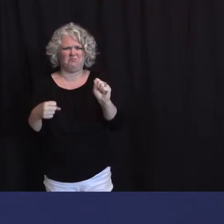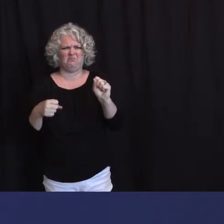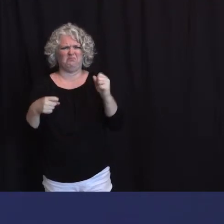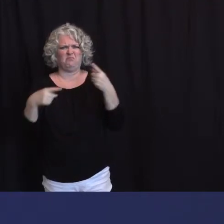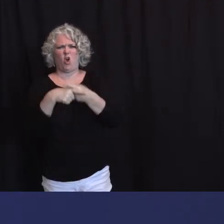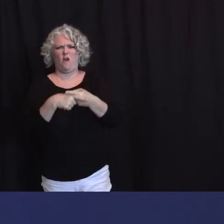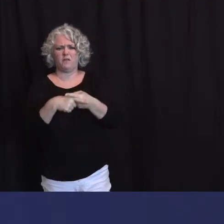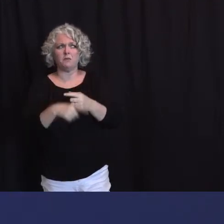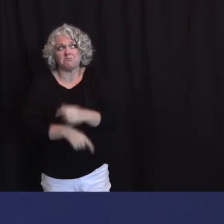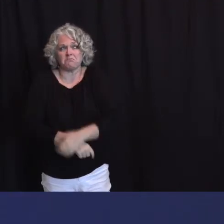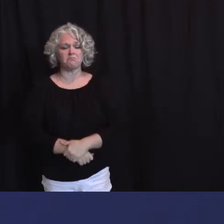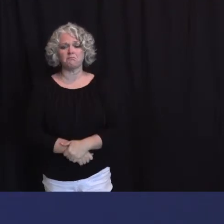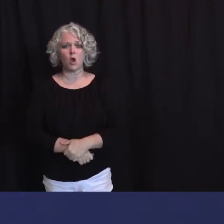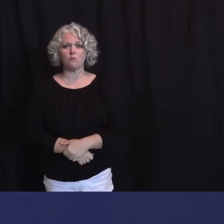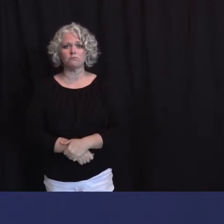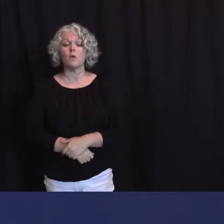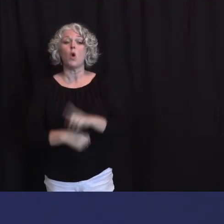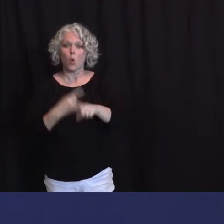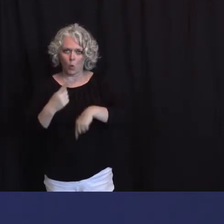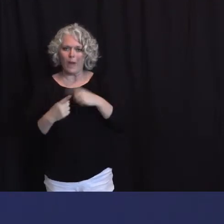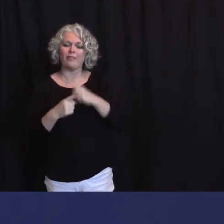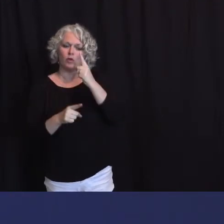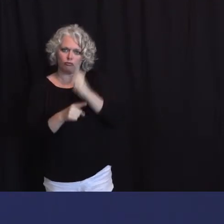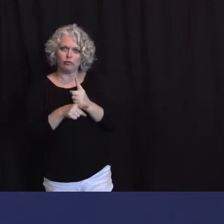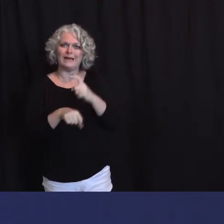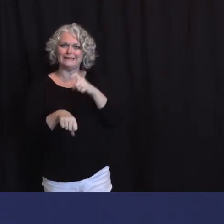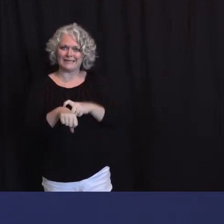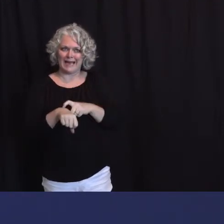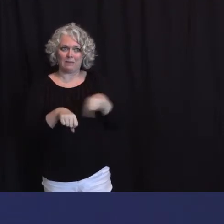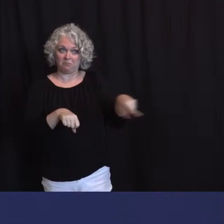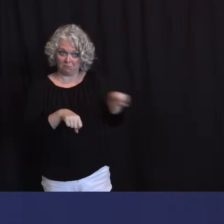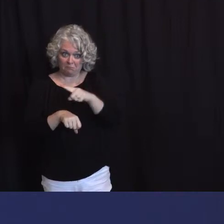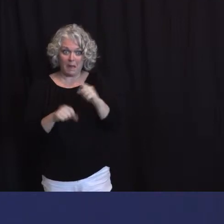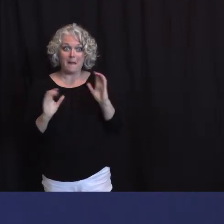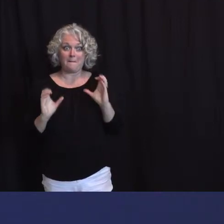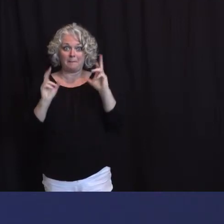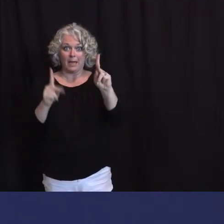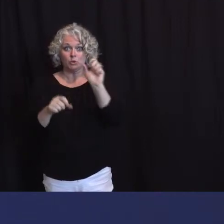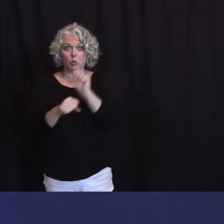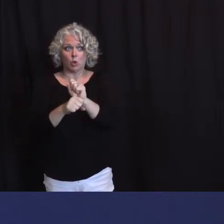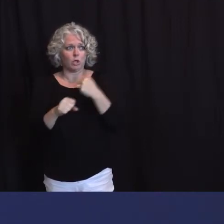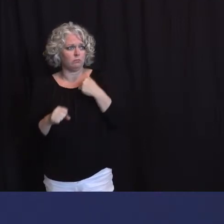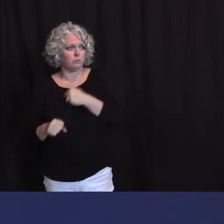it is the right time to responsibly and safely get everybody back, we will.